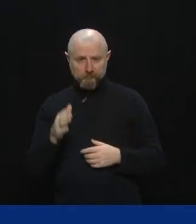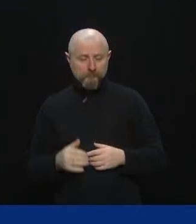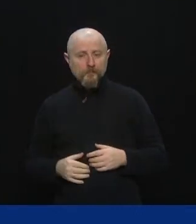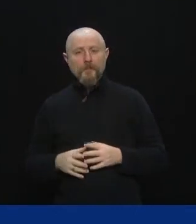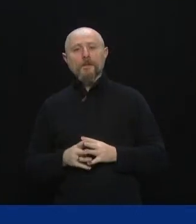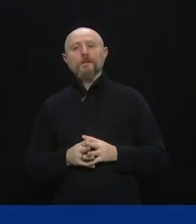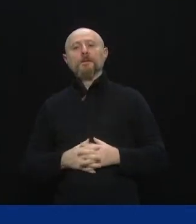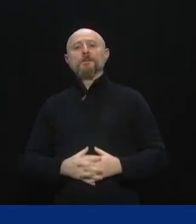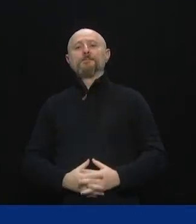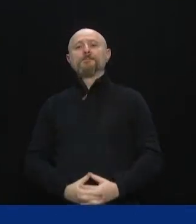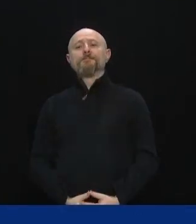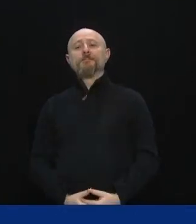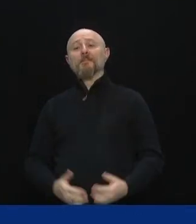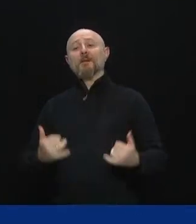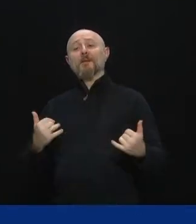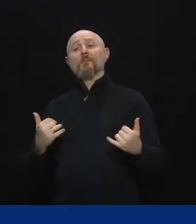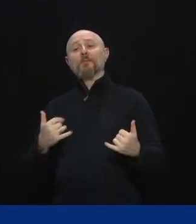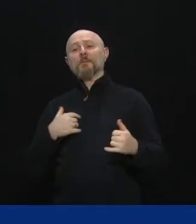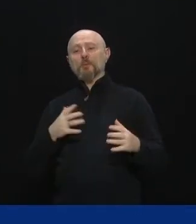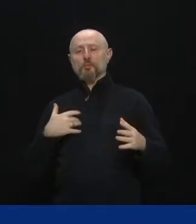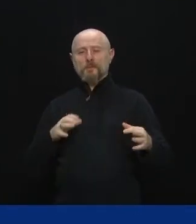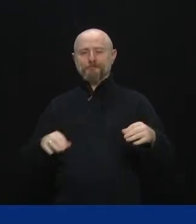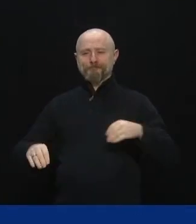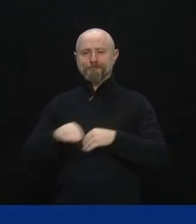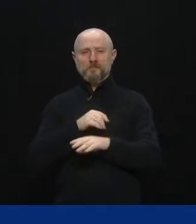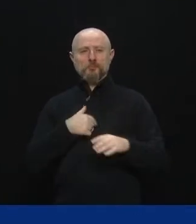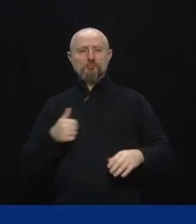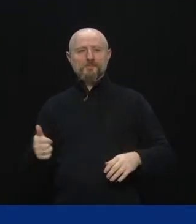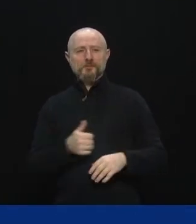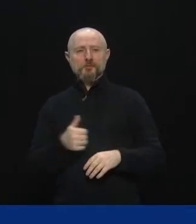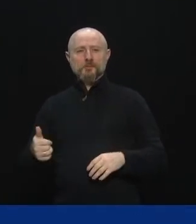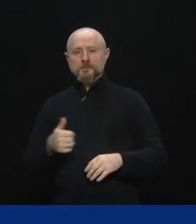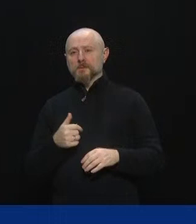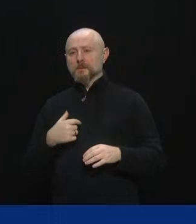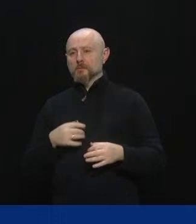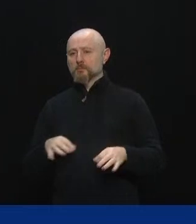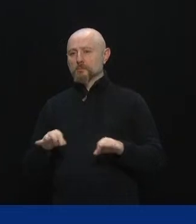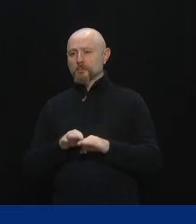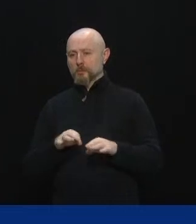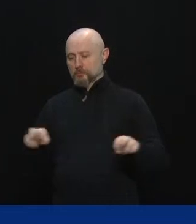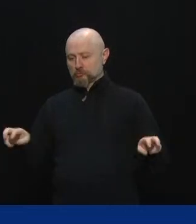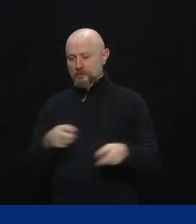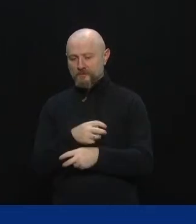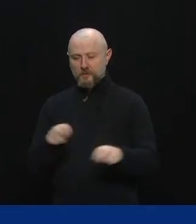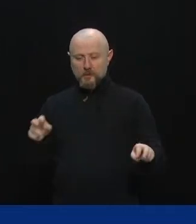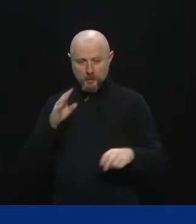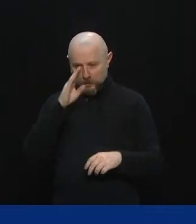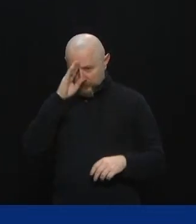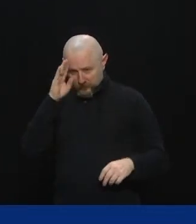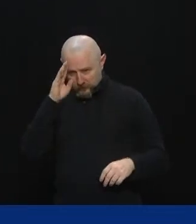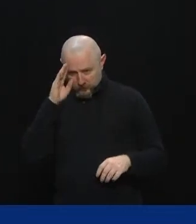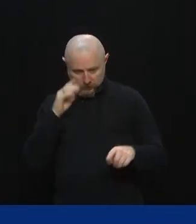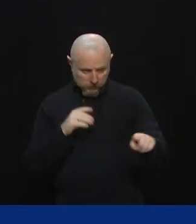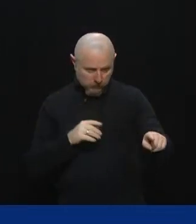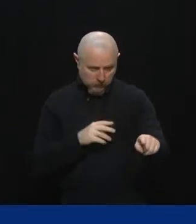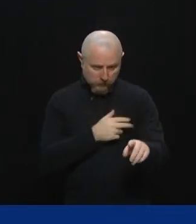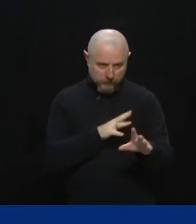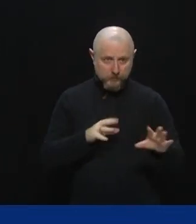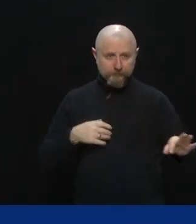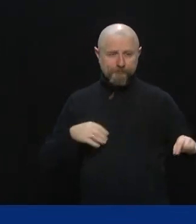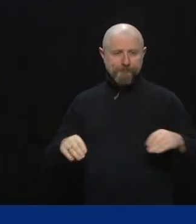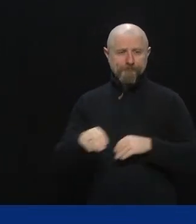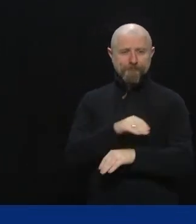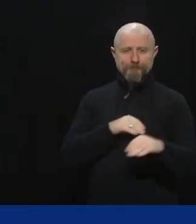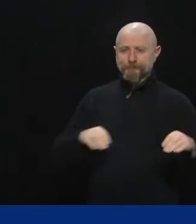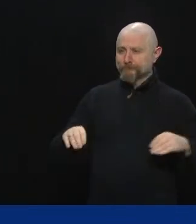Transferring individuals is an important part to balance the load between hospitals, systems within a region, and we're working with them as well on how